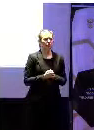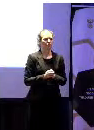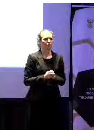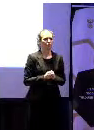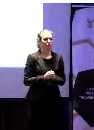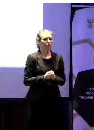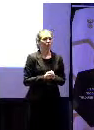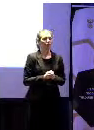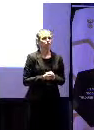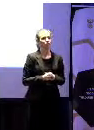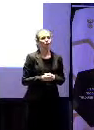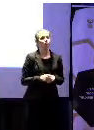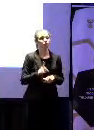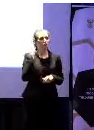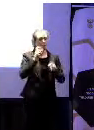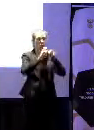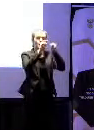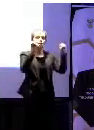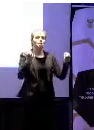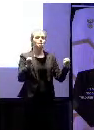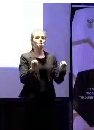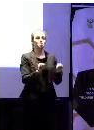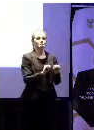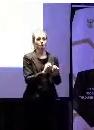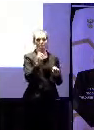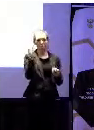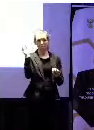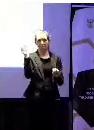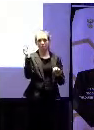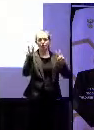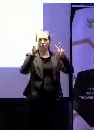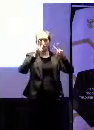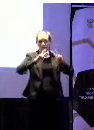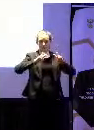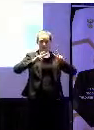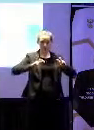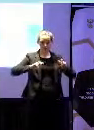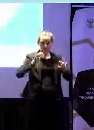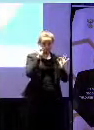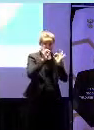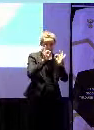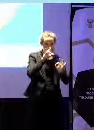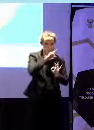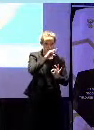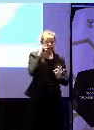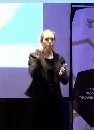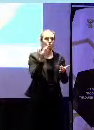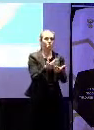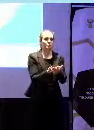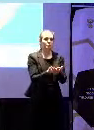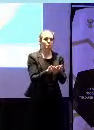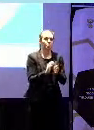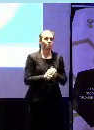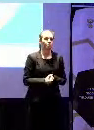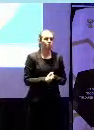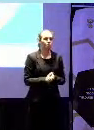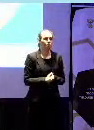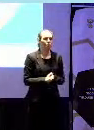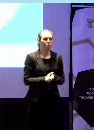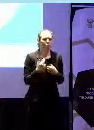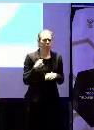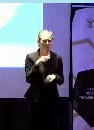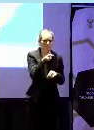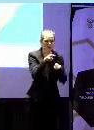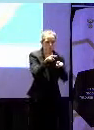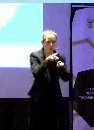map, that's where you'll be able to search for that particular name and see, oh, this